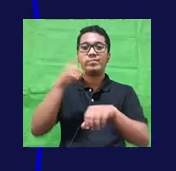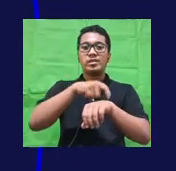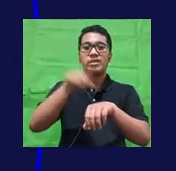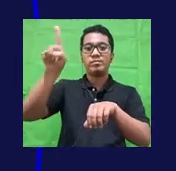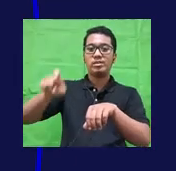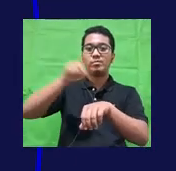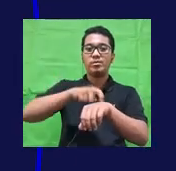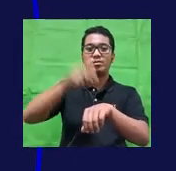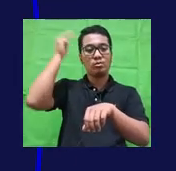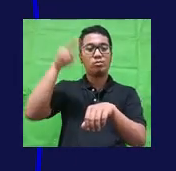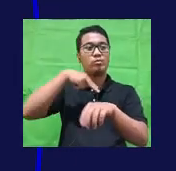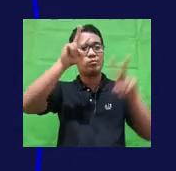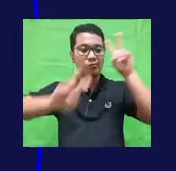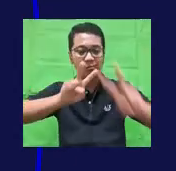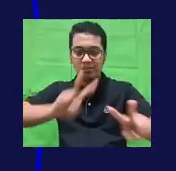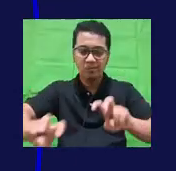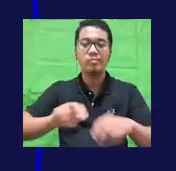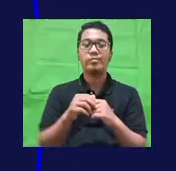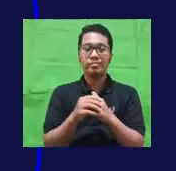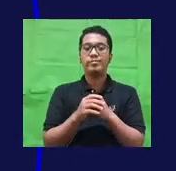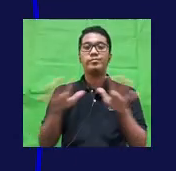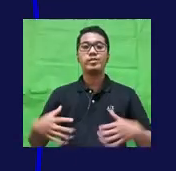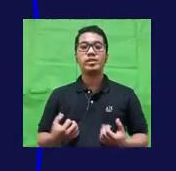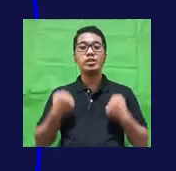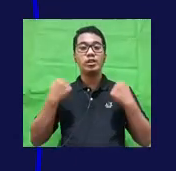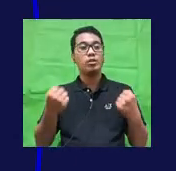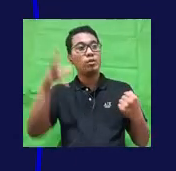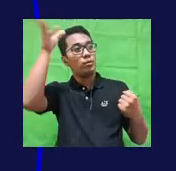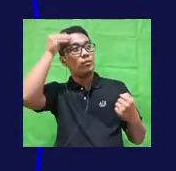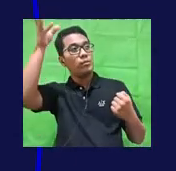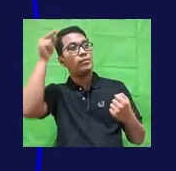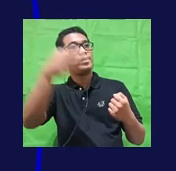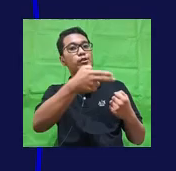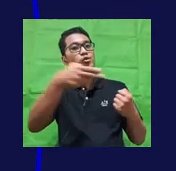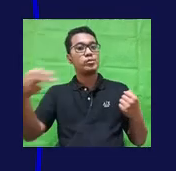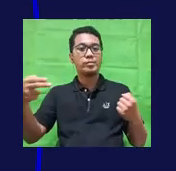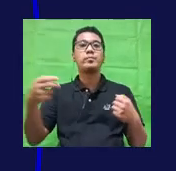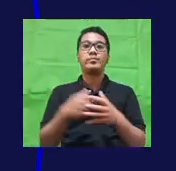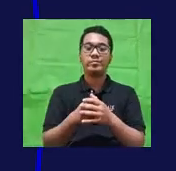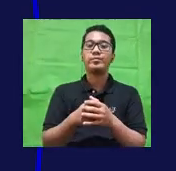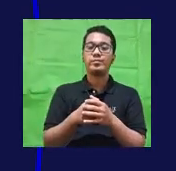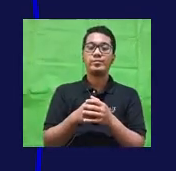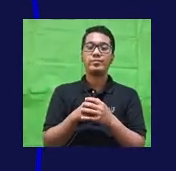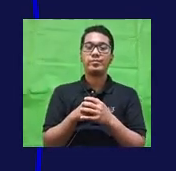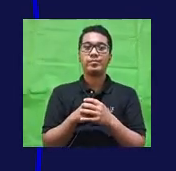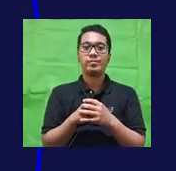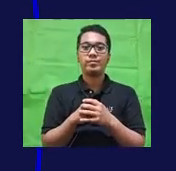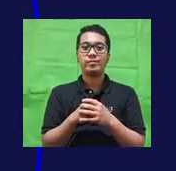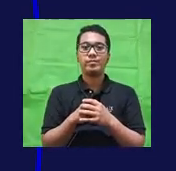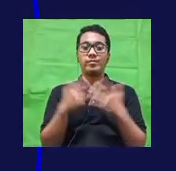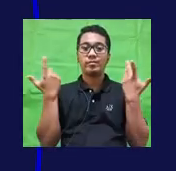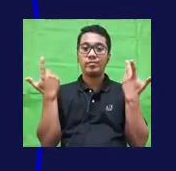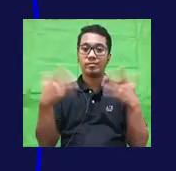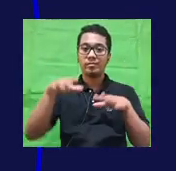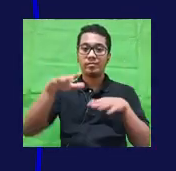and start to relate strongly with Indonesia, with things that I could only relate in Indonesia. So this sense, 2 years later, I returned